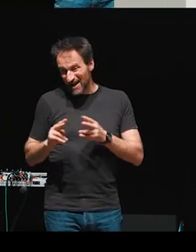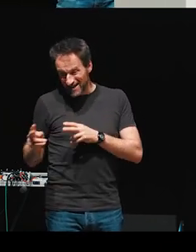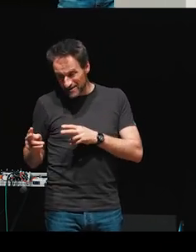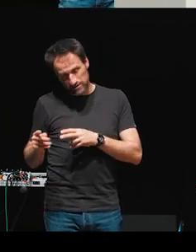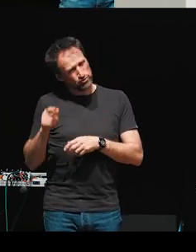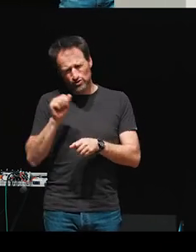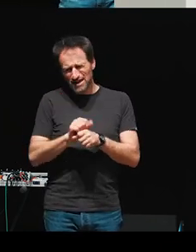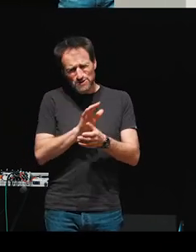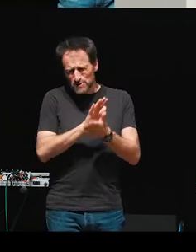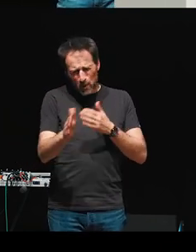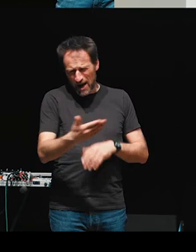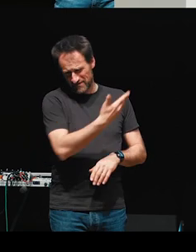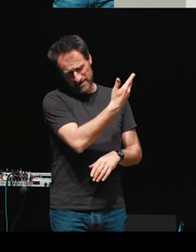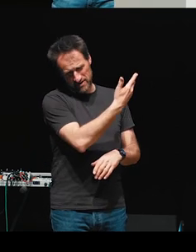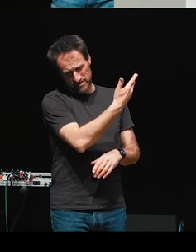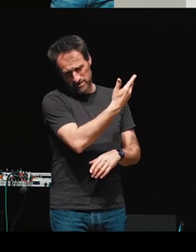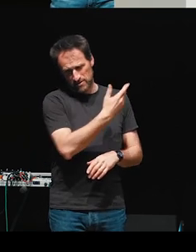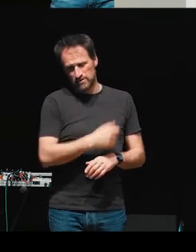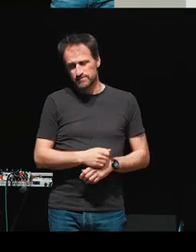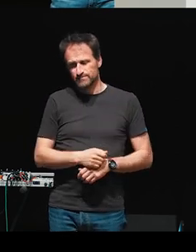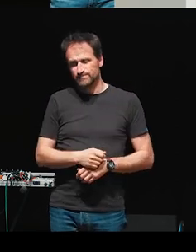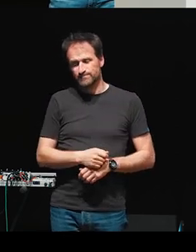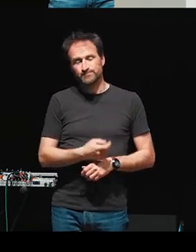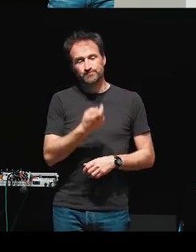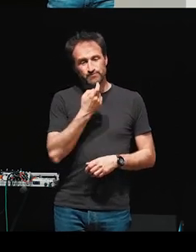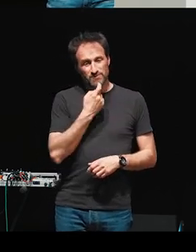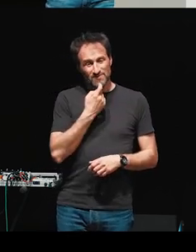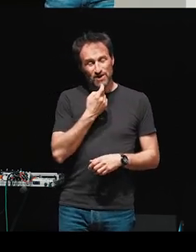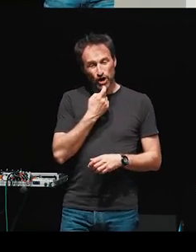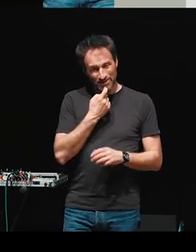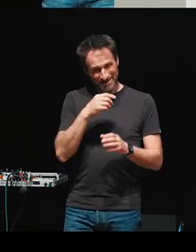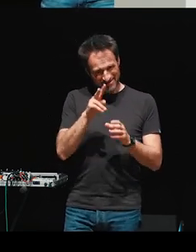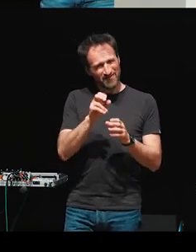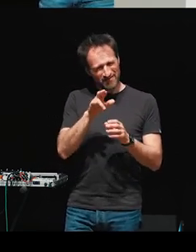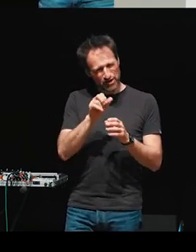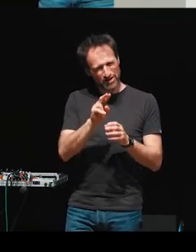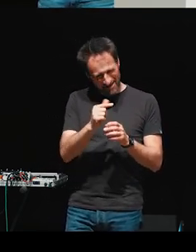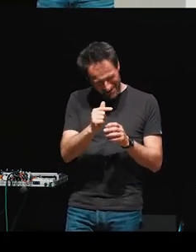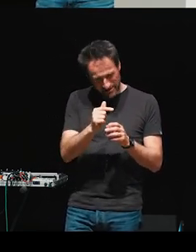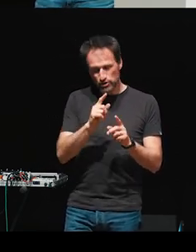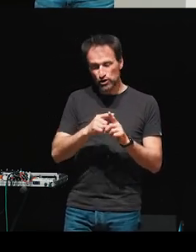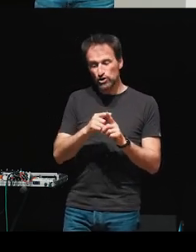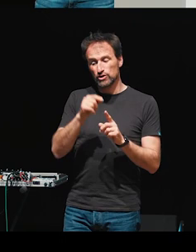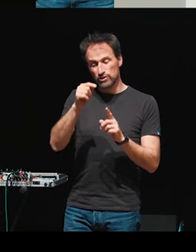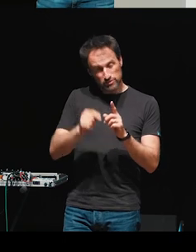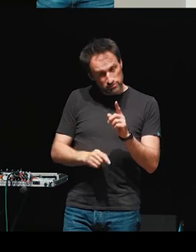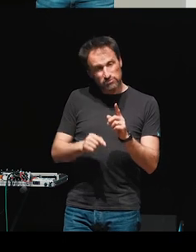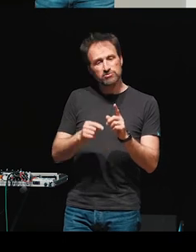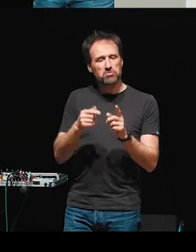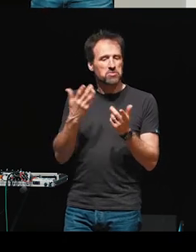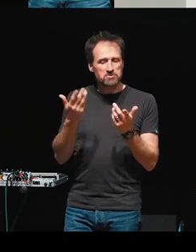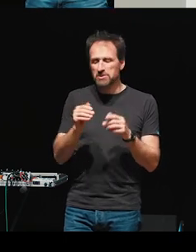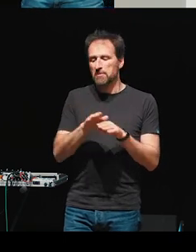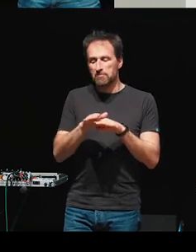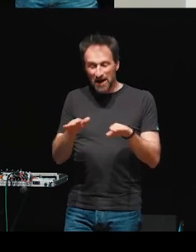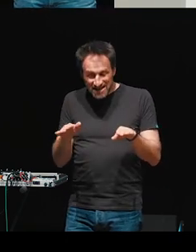an object which says, these are the experiments running. And for each experiment, we say which stage the user is in. It could be in base,